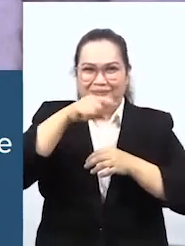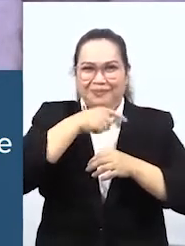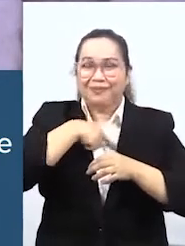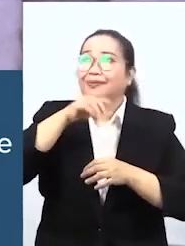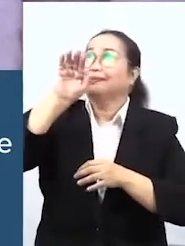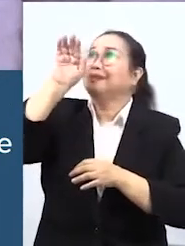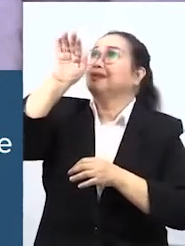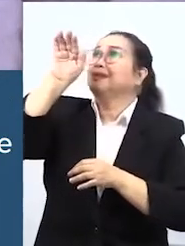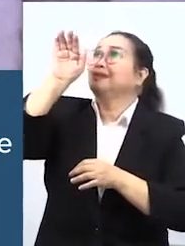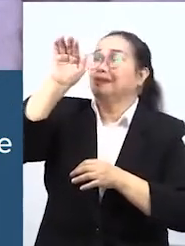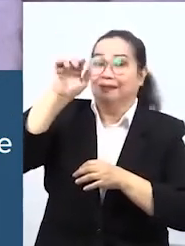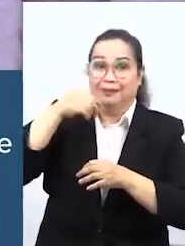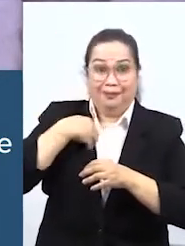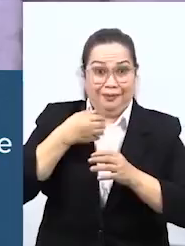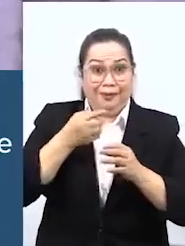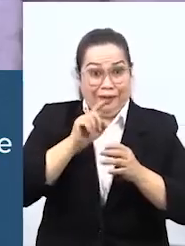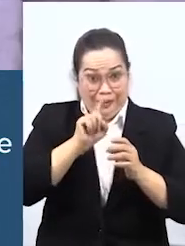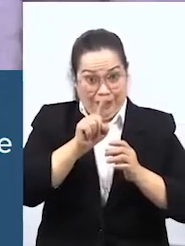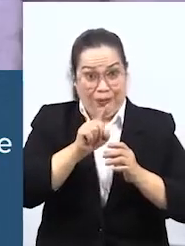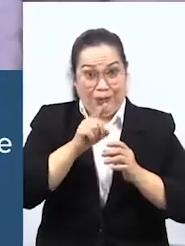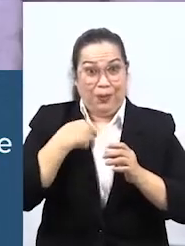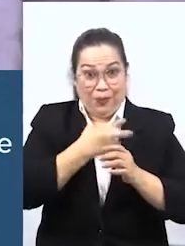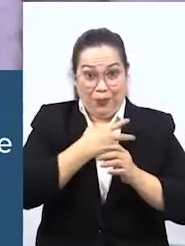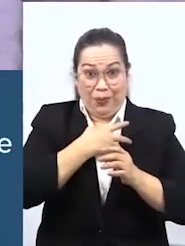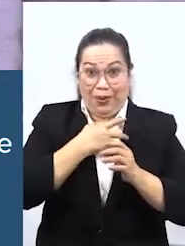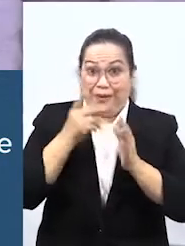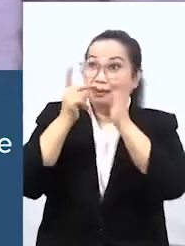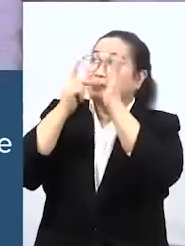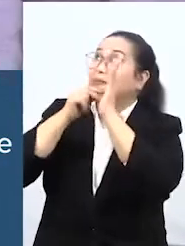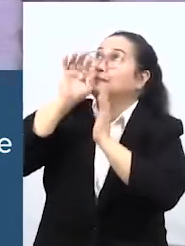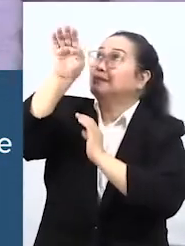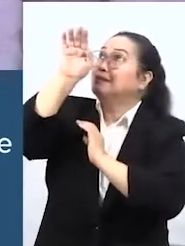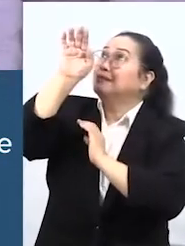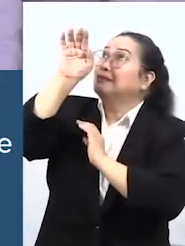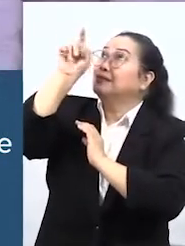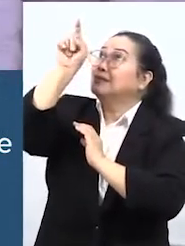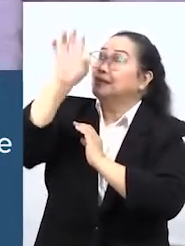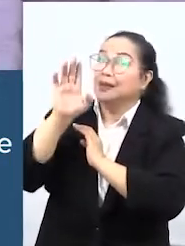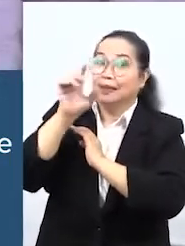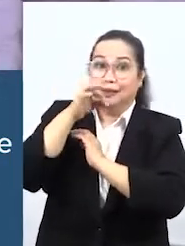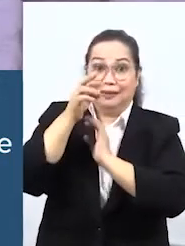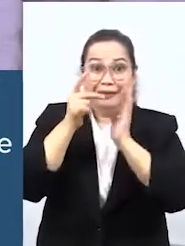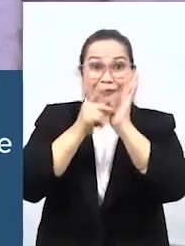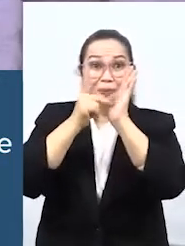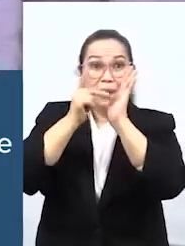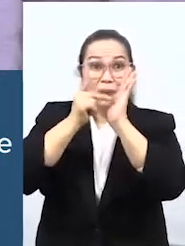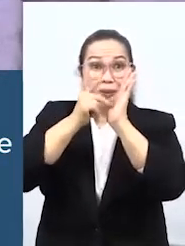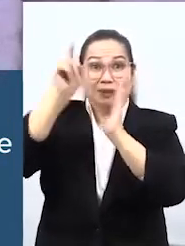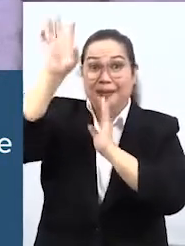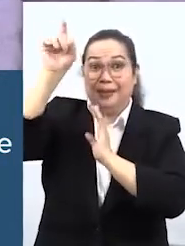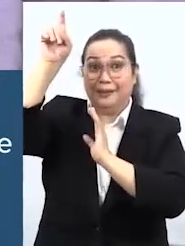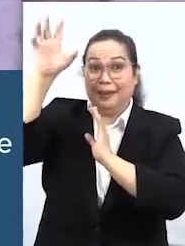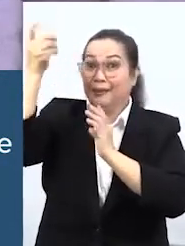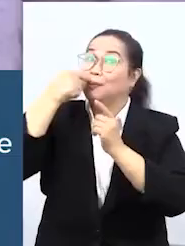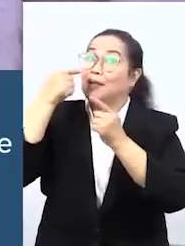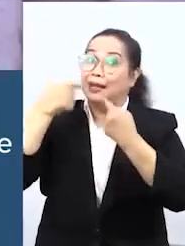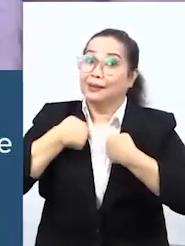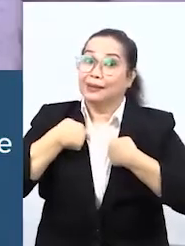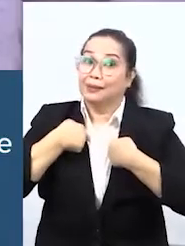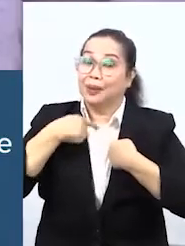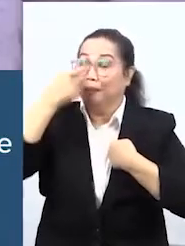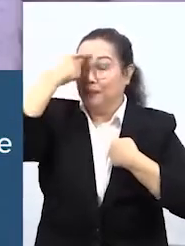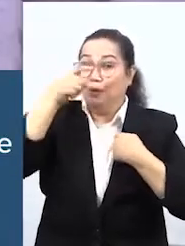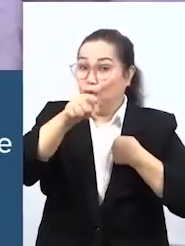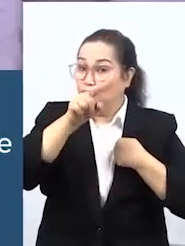him down Kailangan ba kulitin ba yun yun baang point ng Parable p Makulit ka sa Diyos pagbibigyan ka ng Diyos kasi kulit